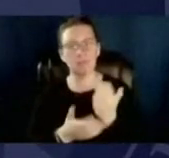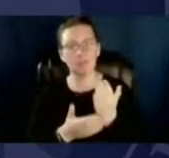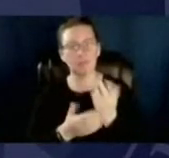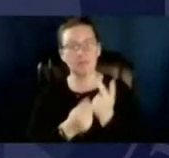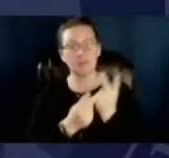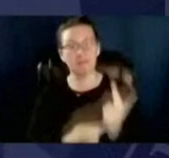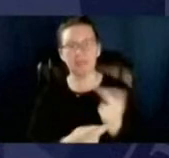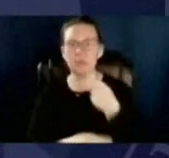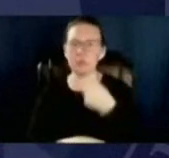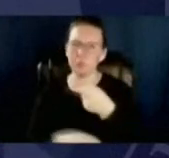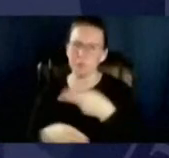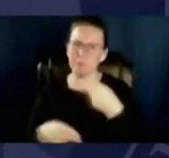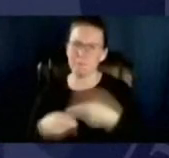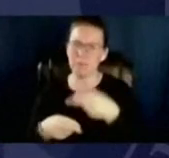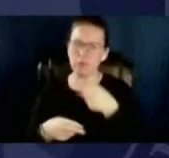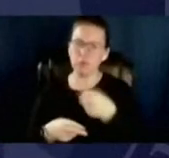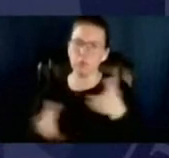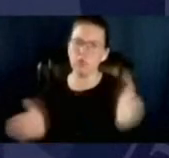encouraged by some of their